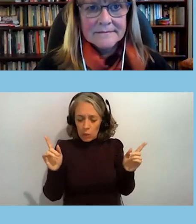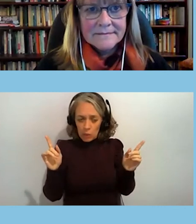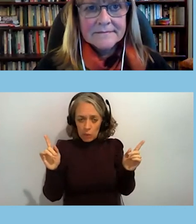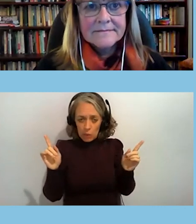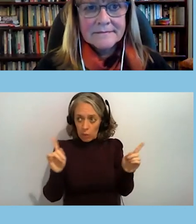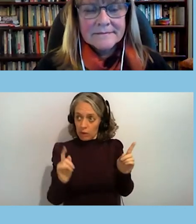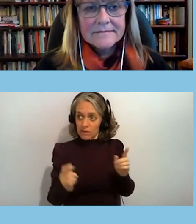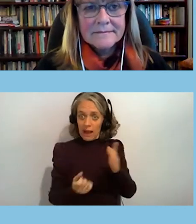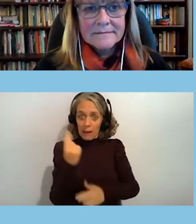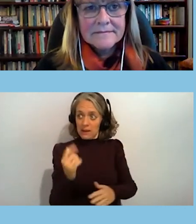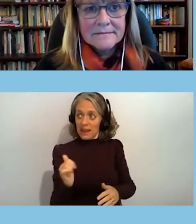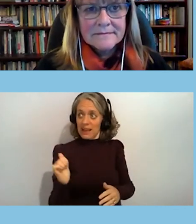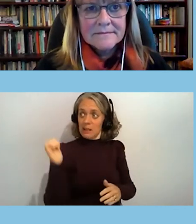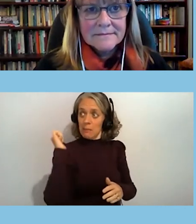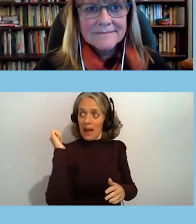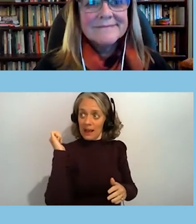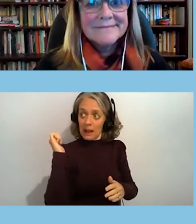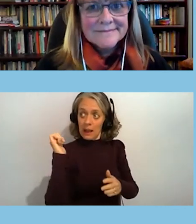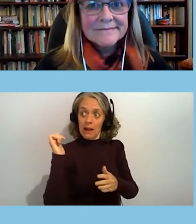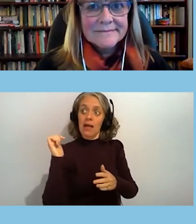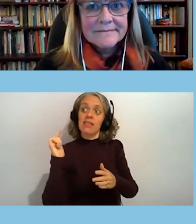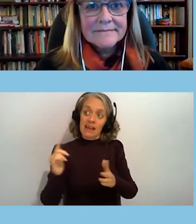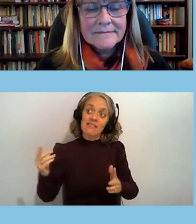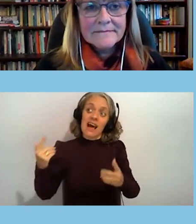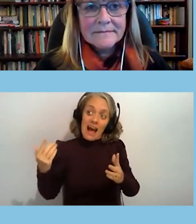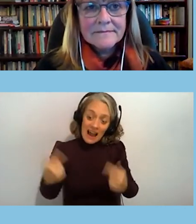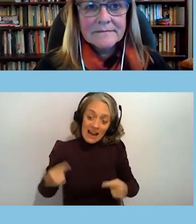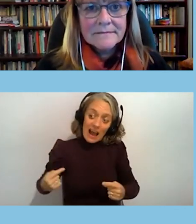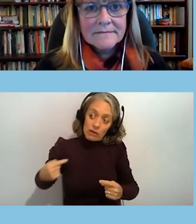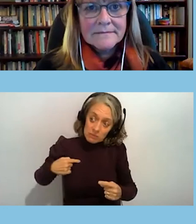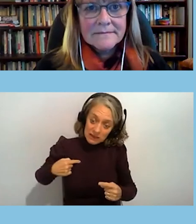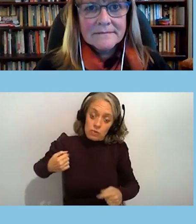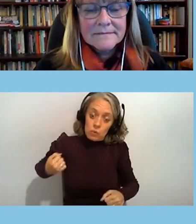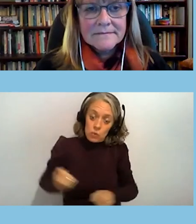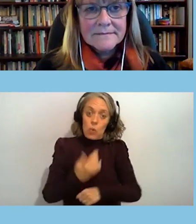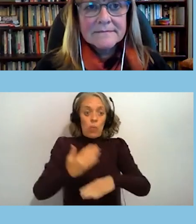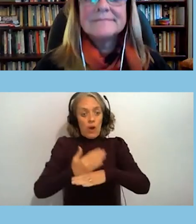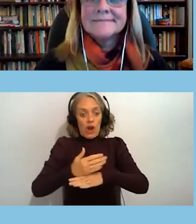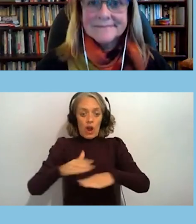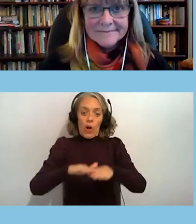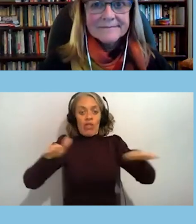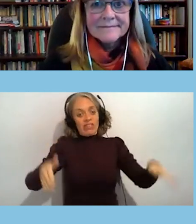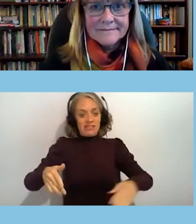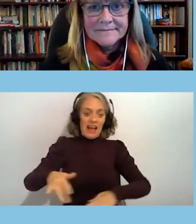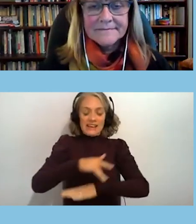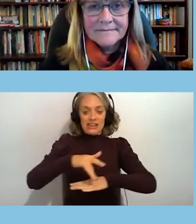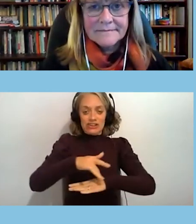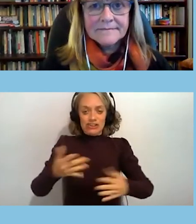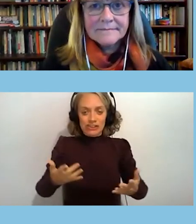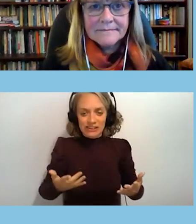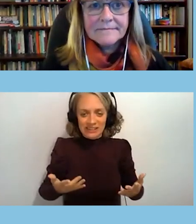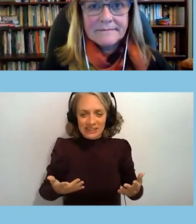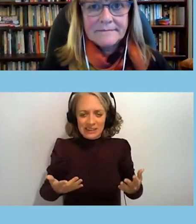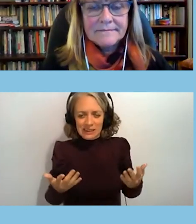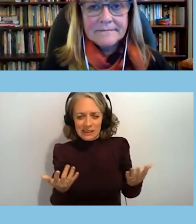the backstage that allows us to do the work that we do on the stage. And I